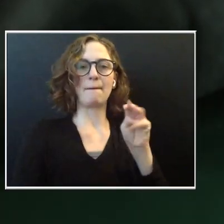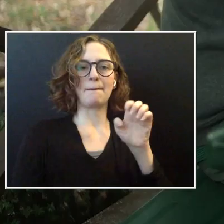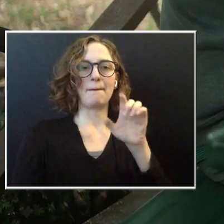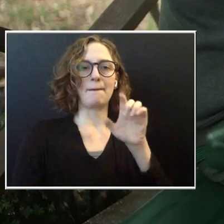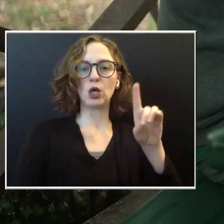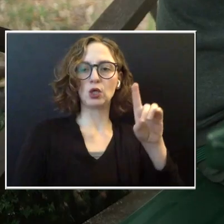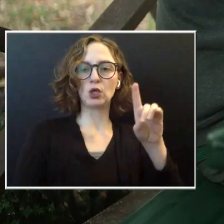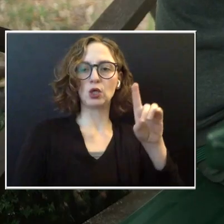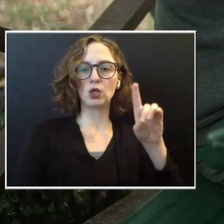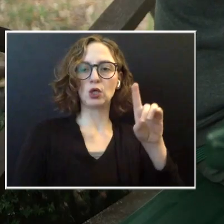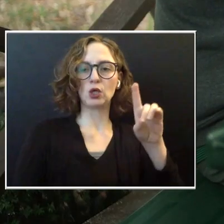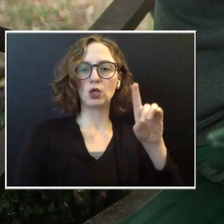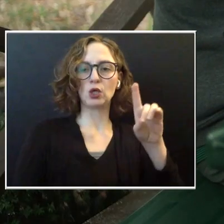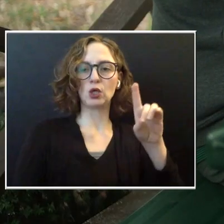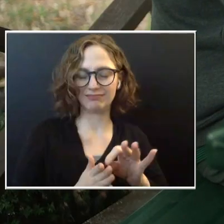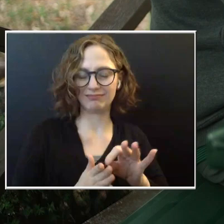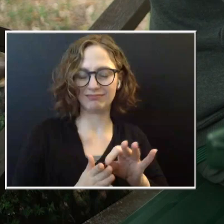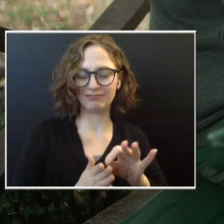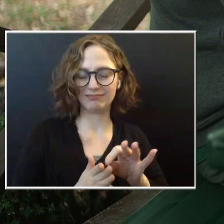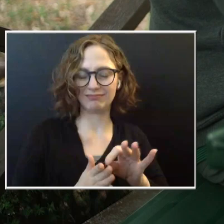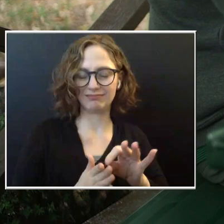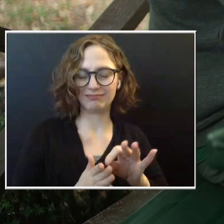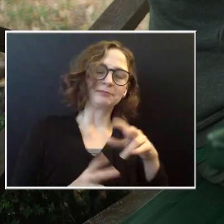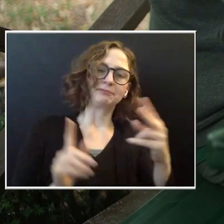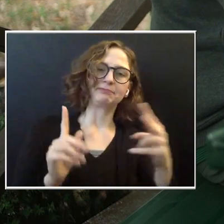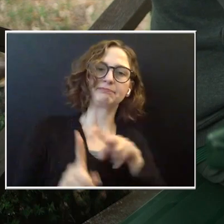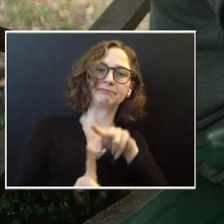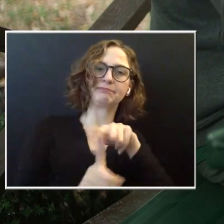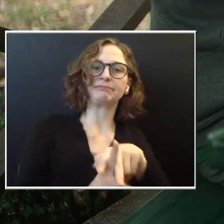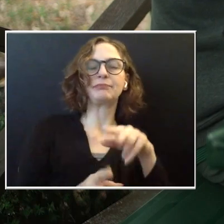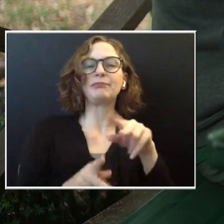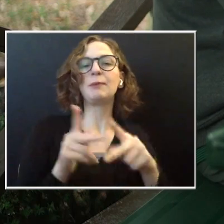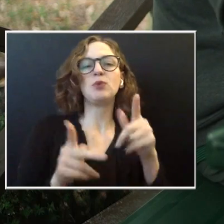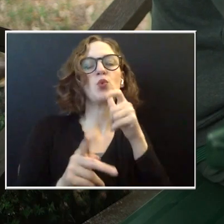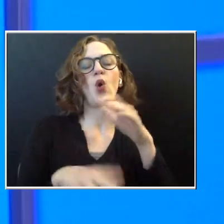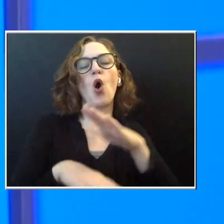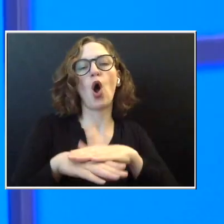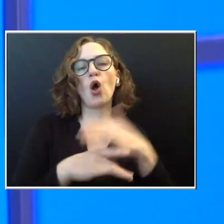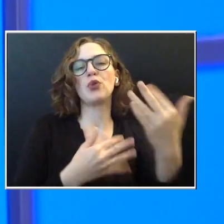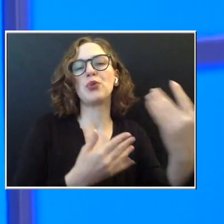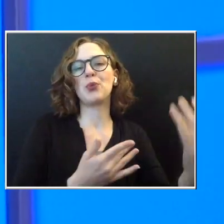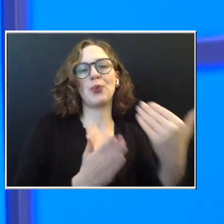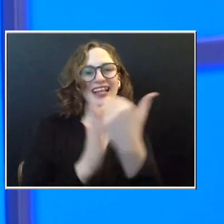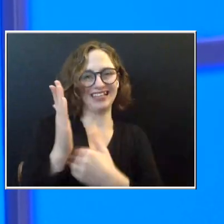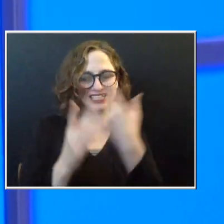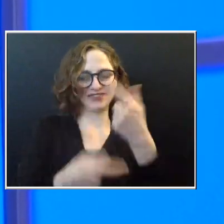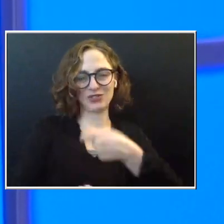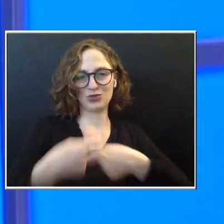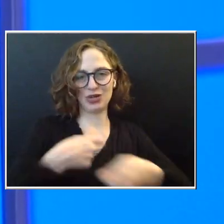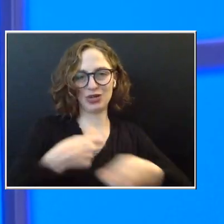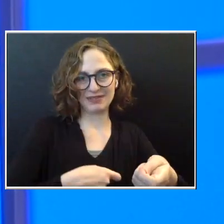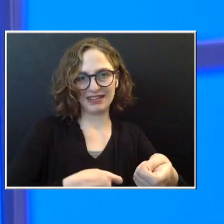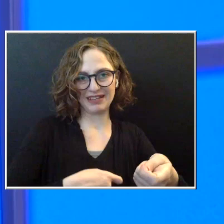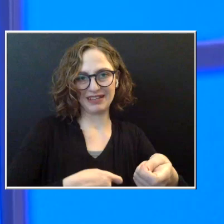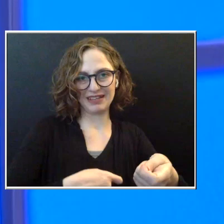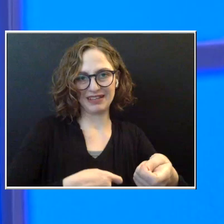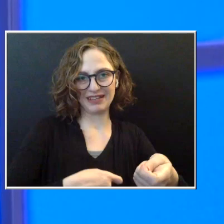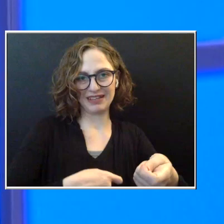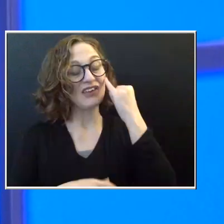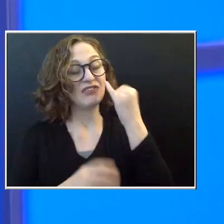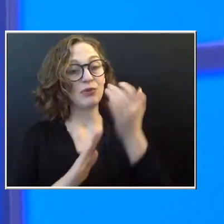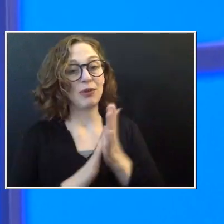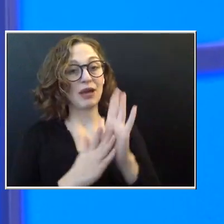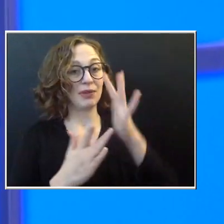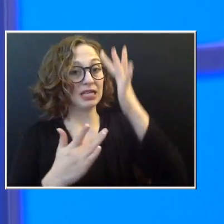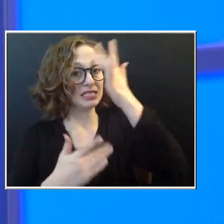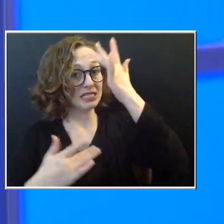somewhere between sick enough to need a liver and healthy enough to receive it. If you're getting sicker, waiting for a liver transplant, you have a higher